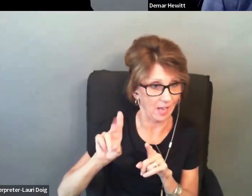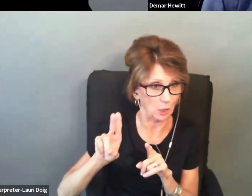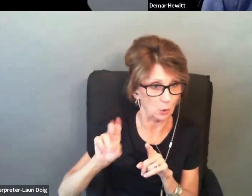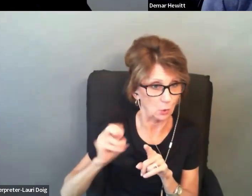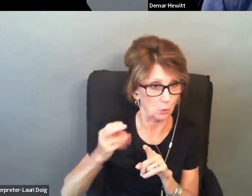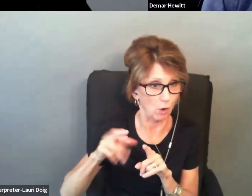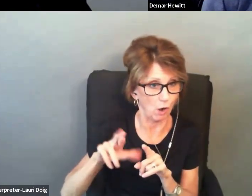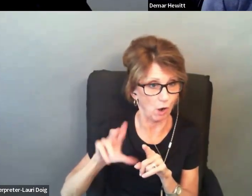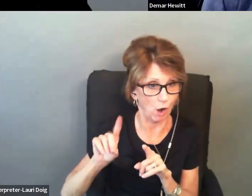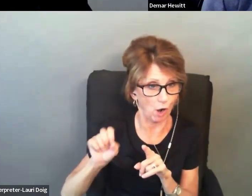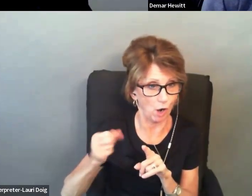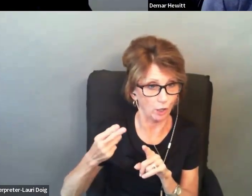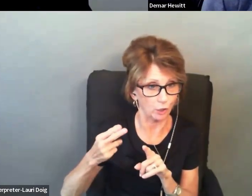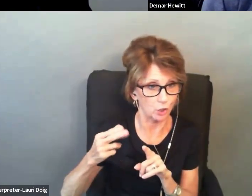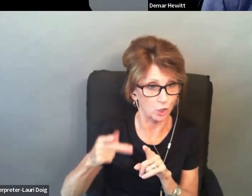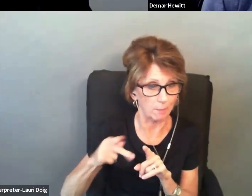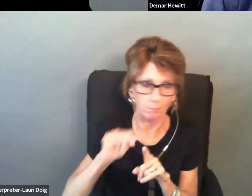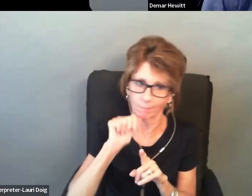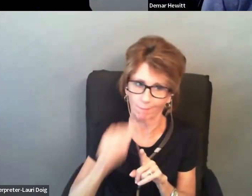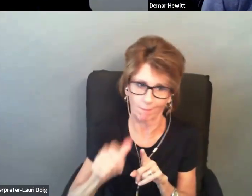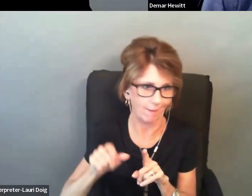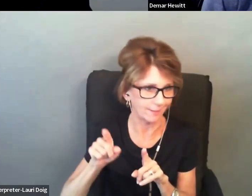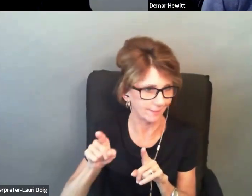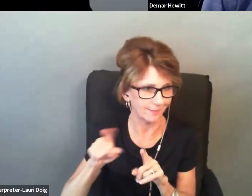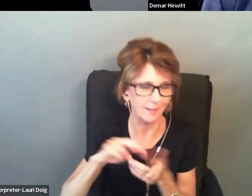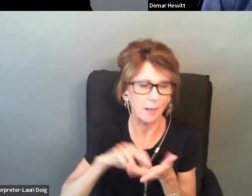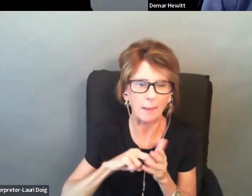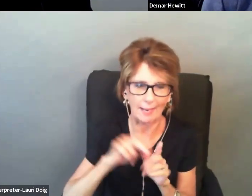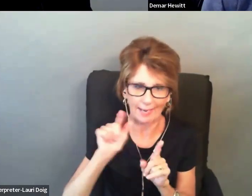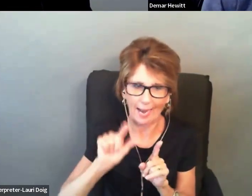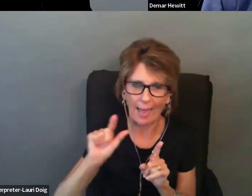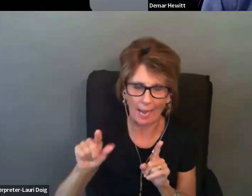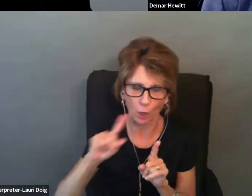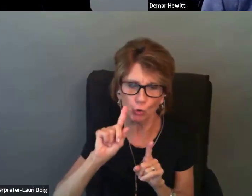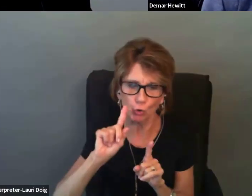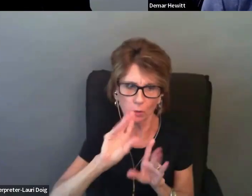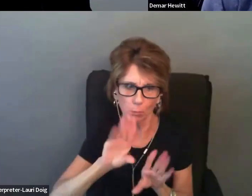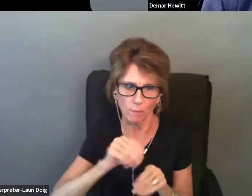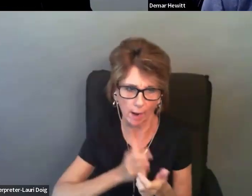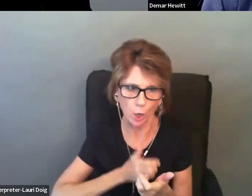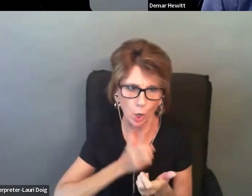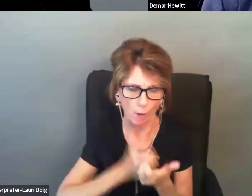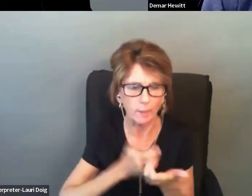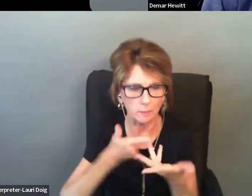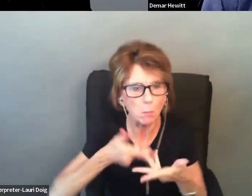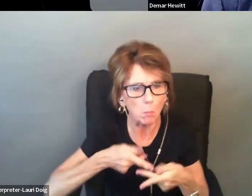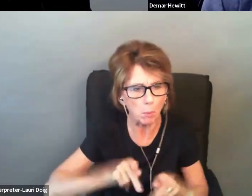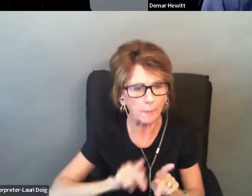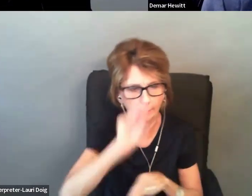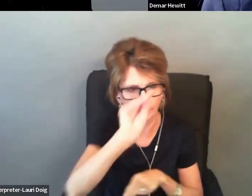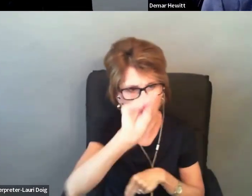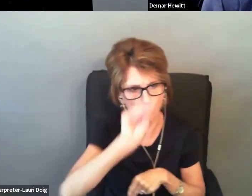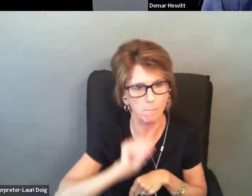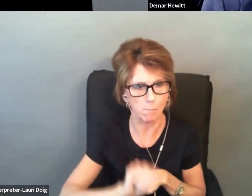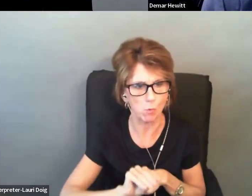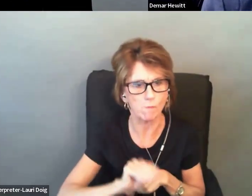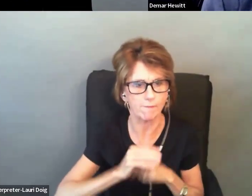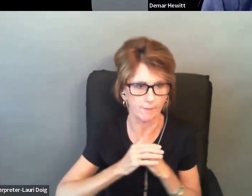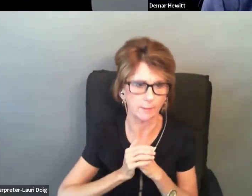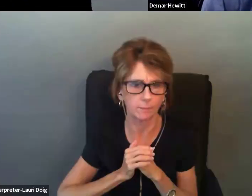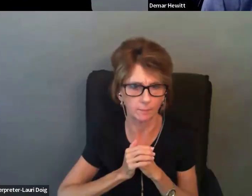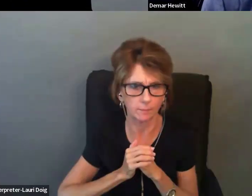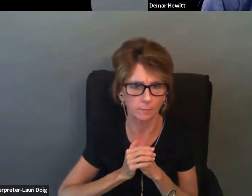landlord should really consider that and accommodate you as best as they can. because it may in